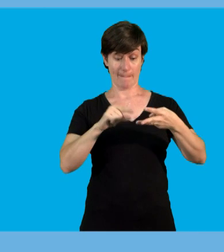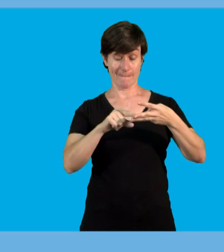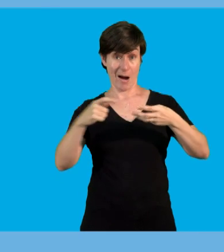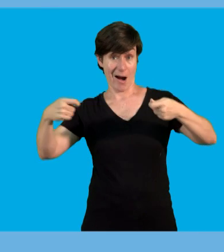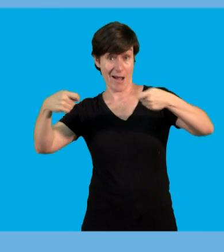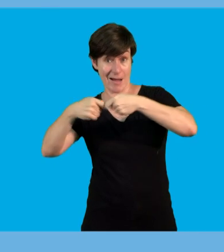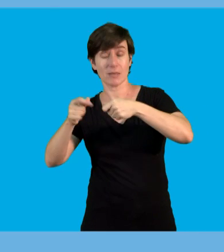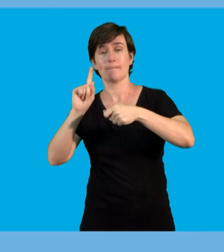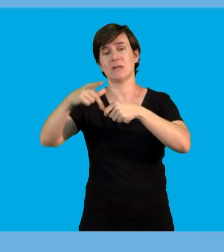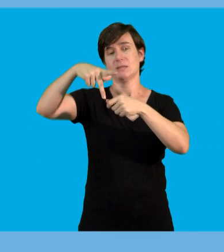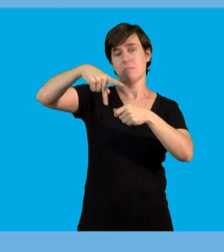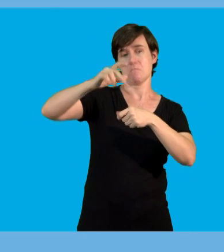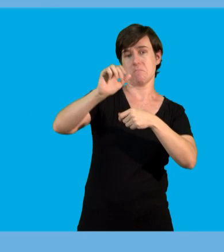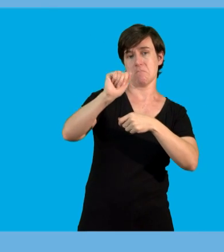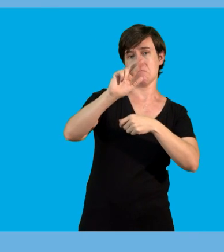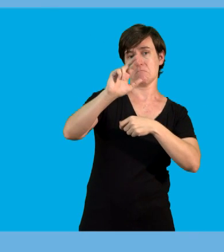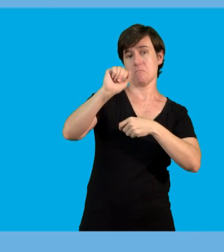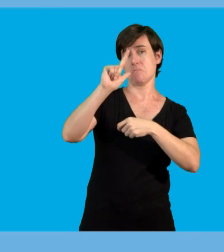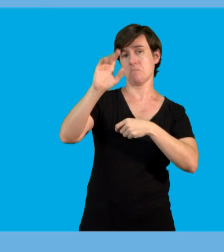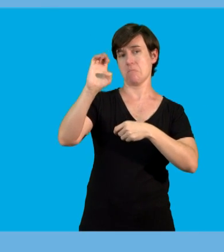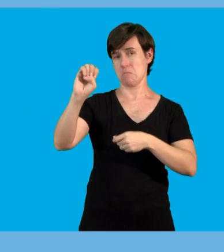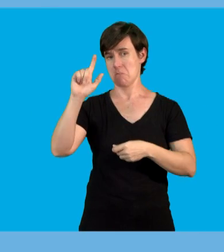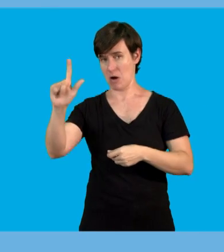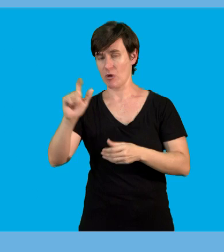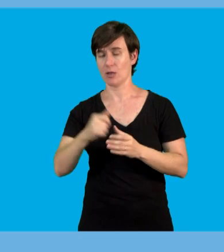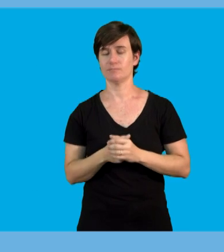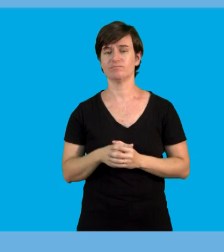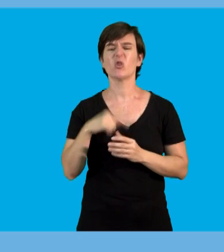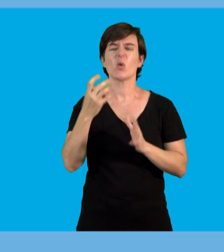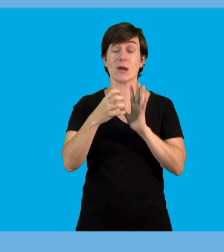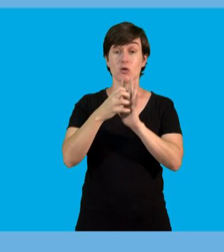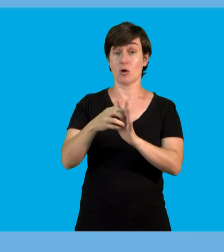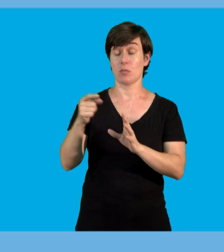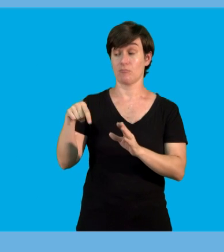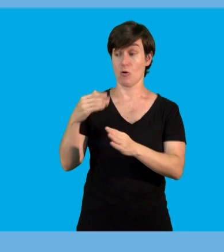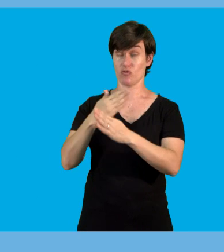now we have a resistor being our light bulb,